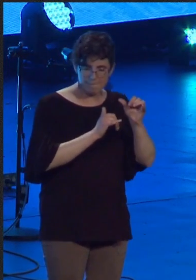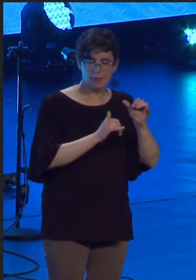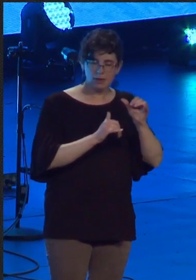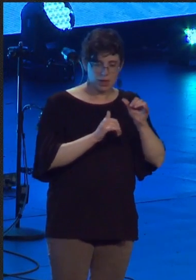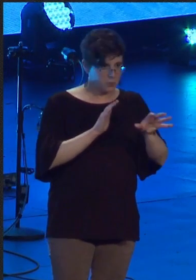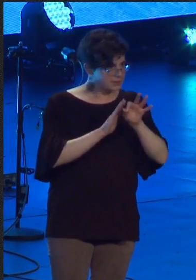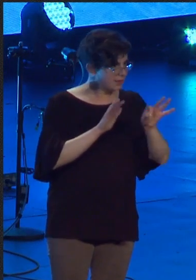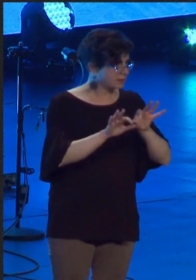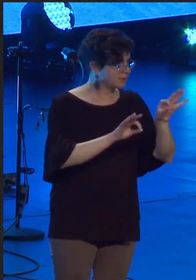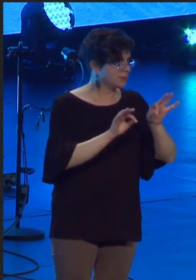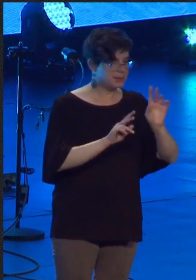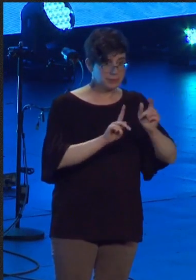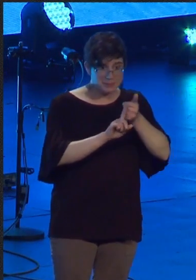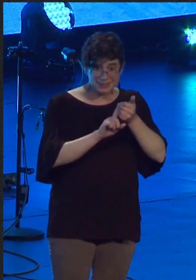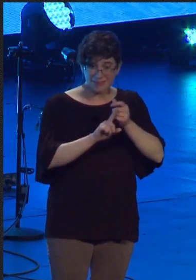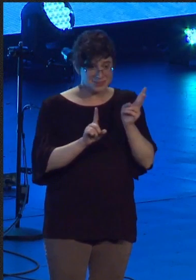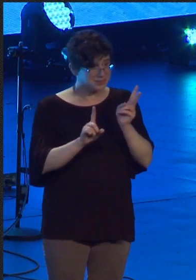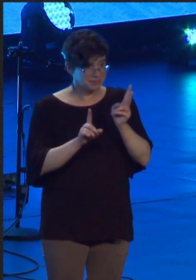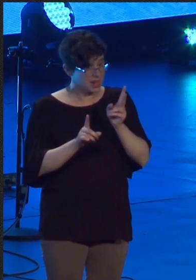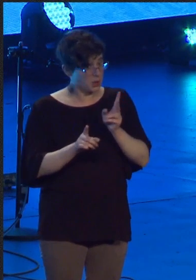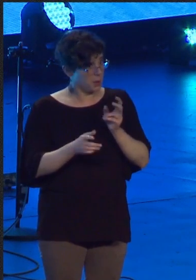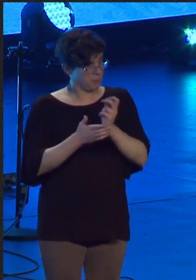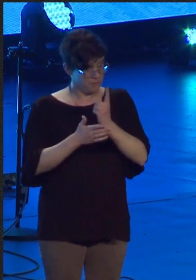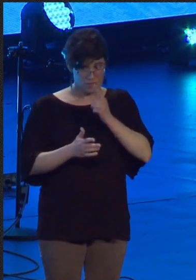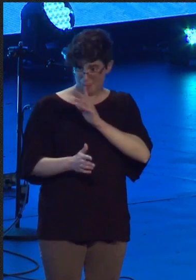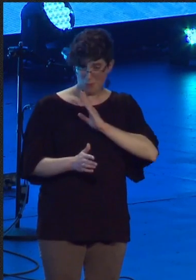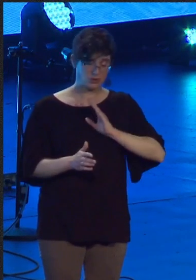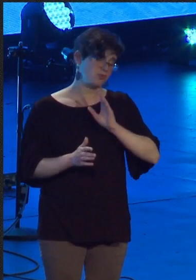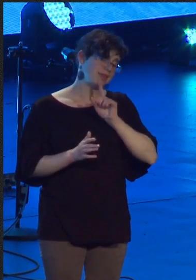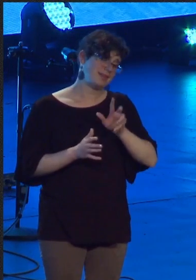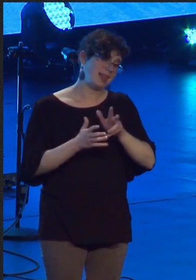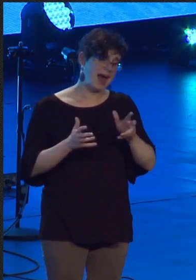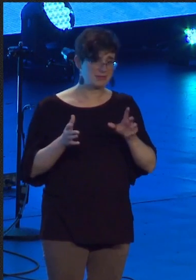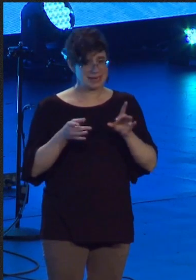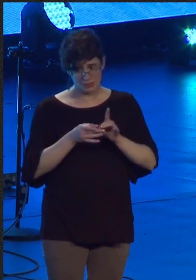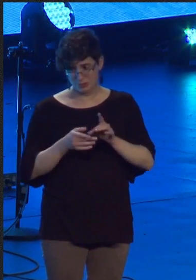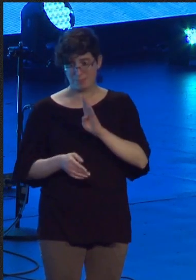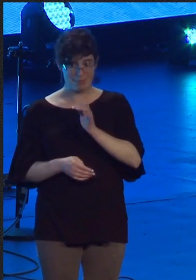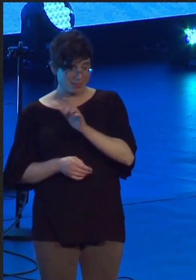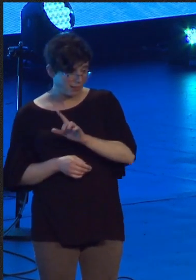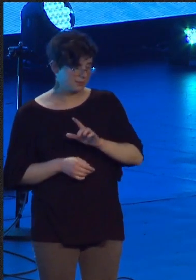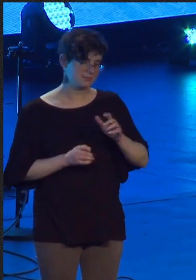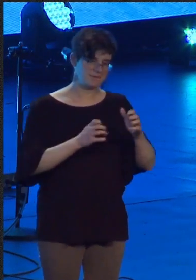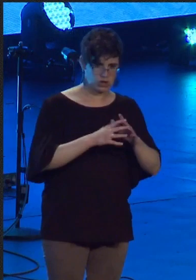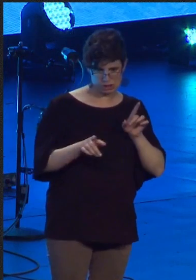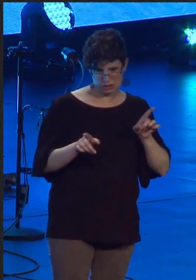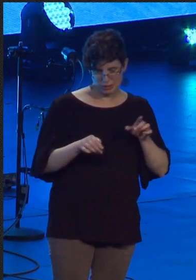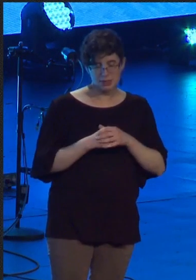are approved for the Bethel board. So there's a lot of connection, and so our faith in